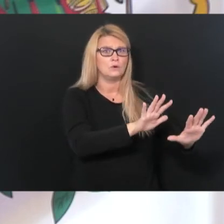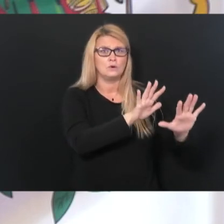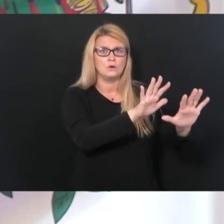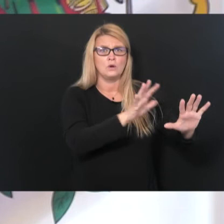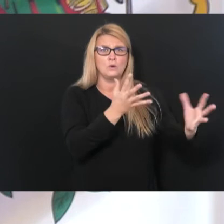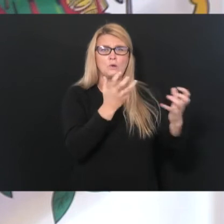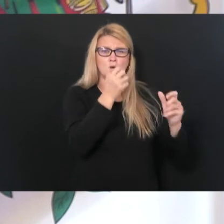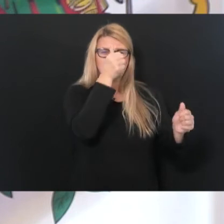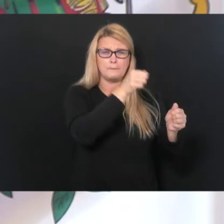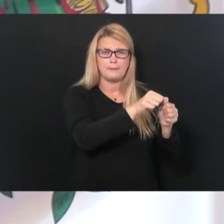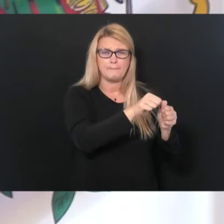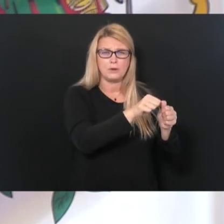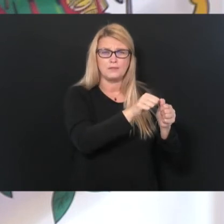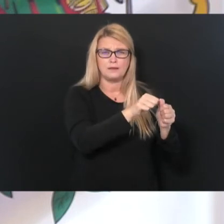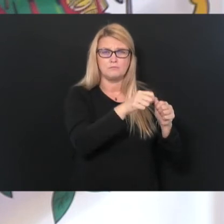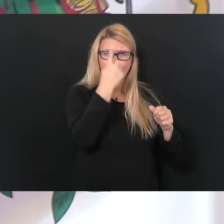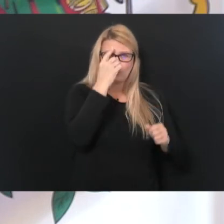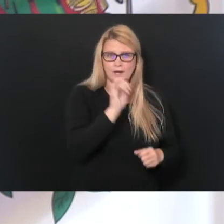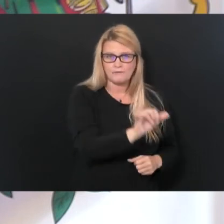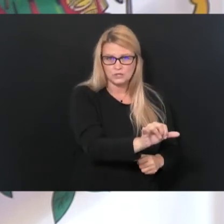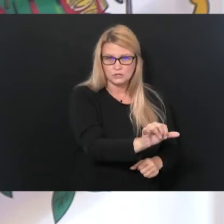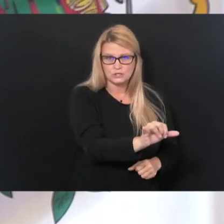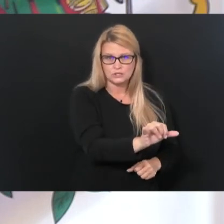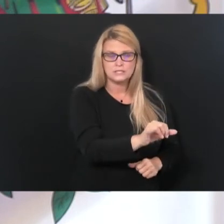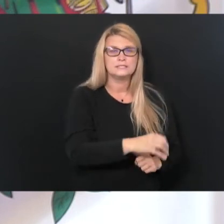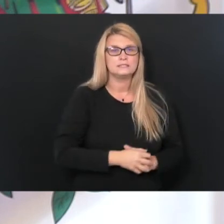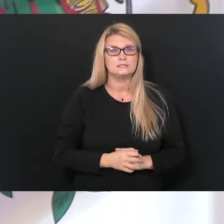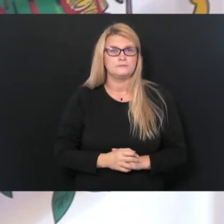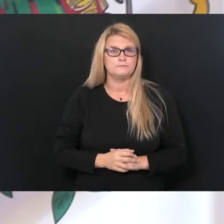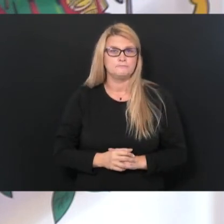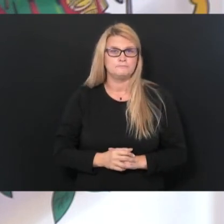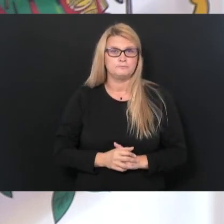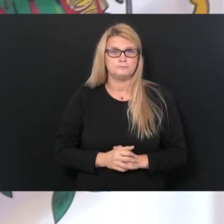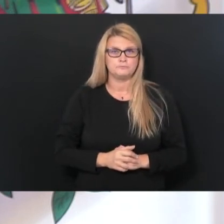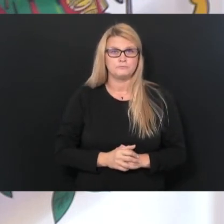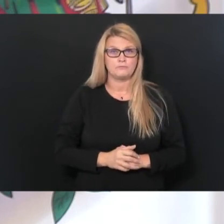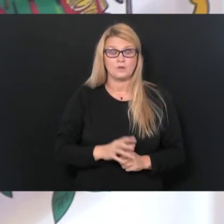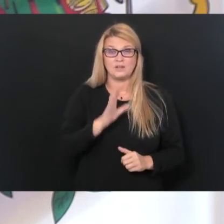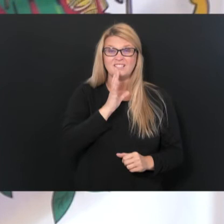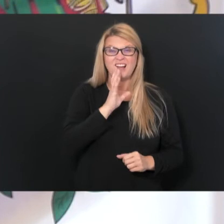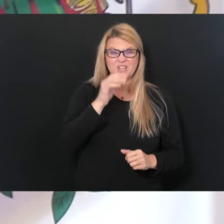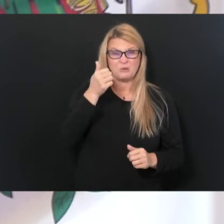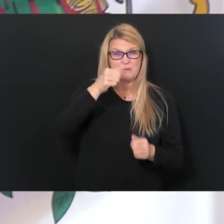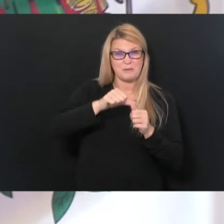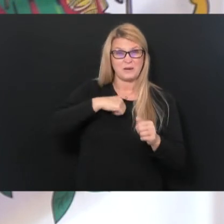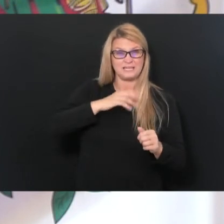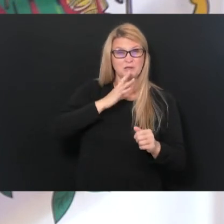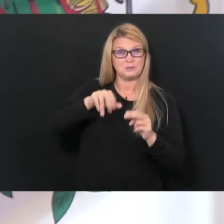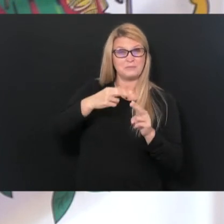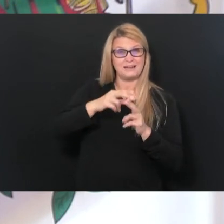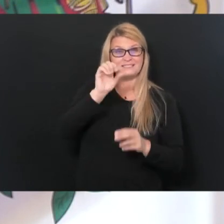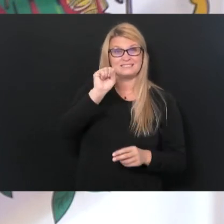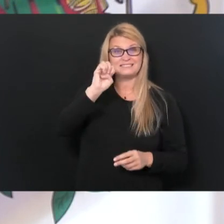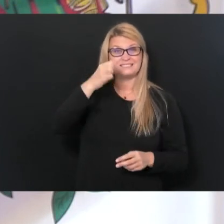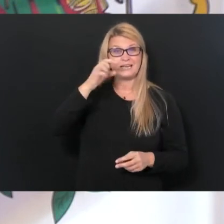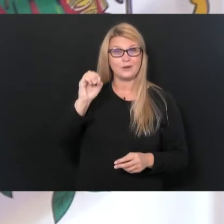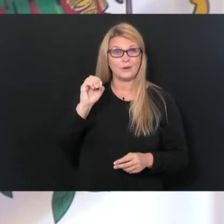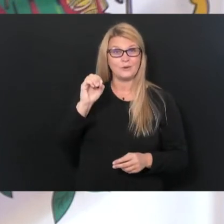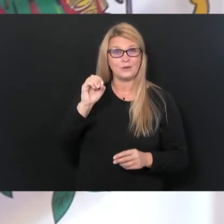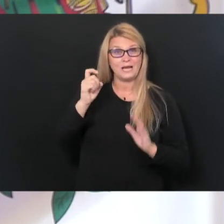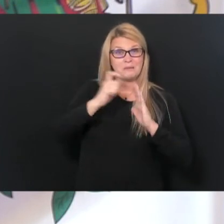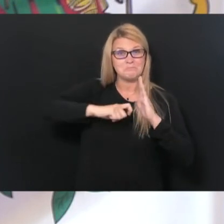them forever. I tell you about the Sago mine disaster, or the